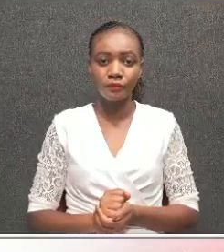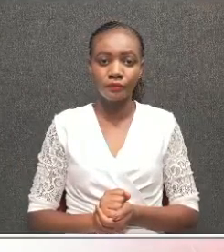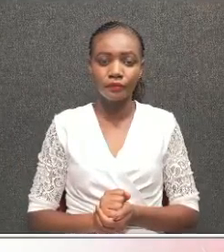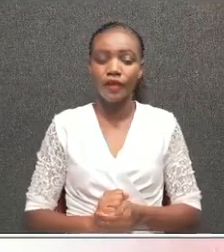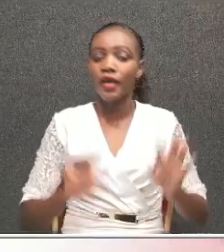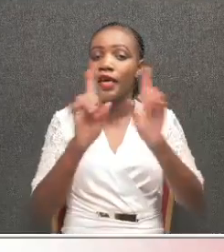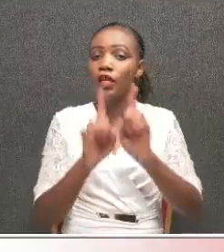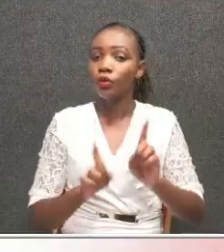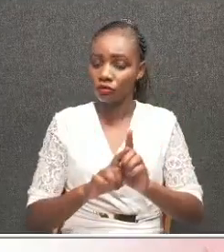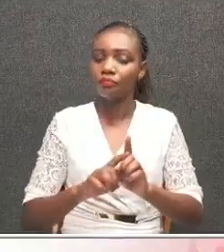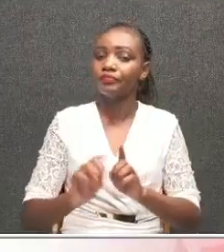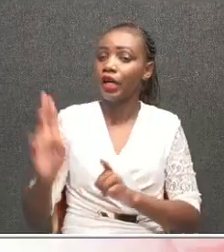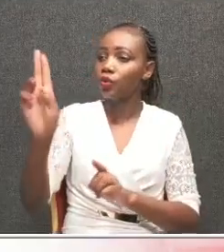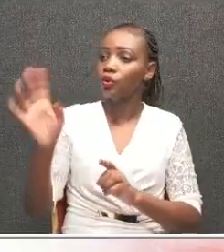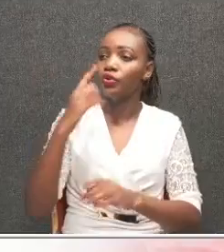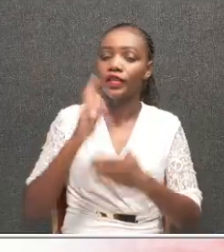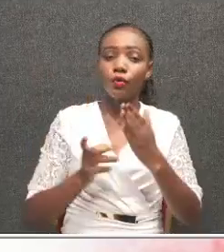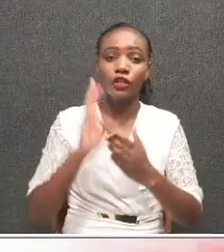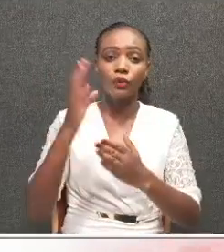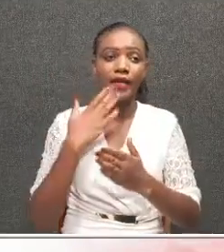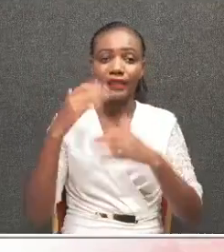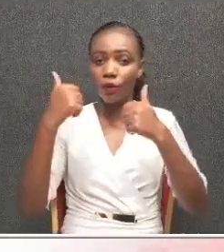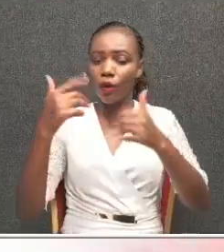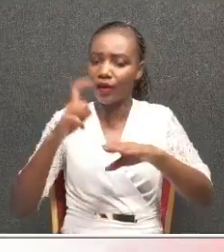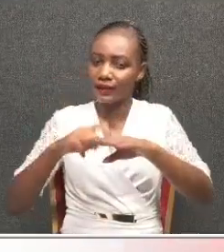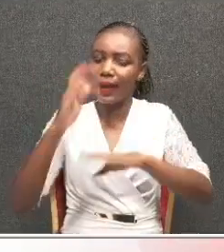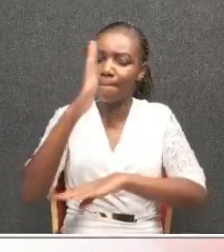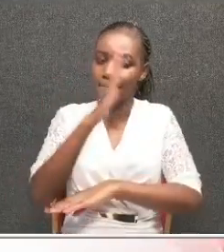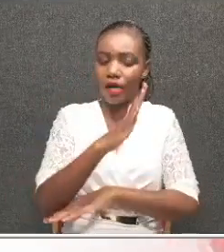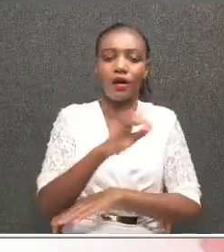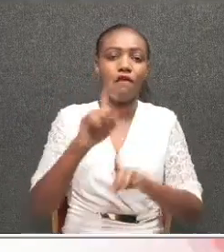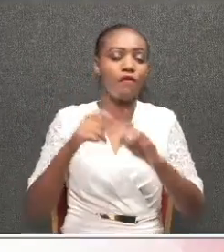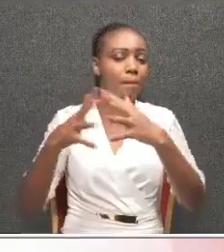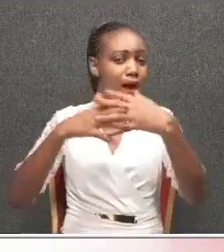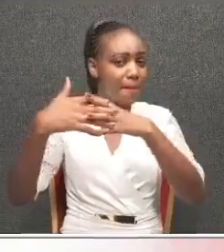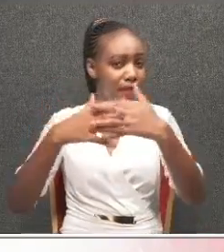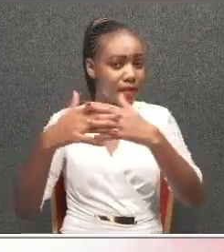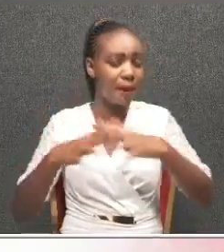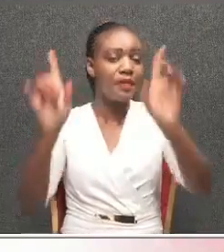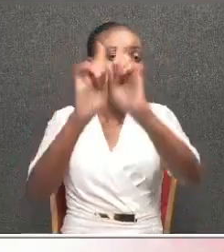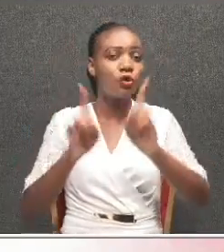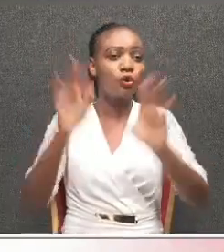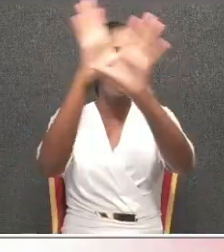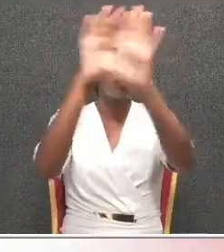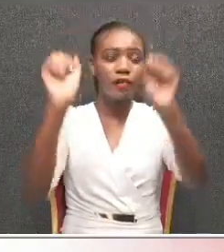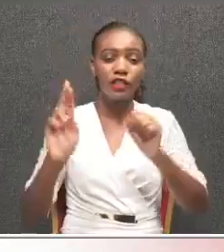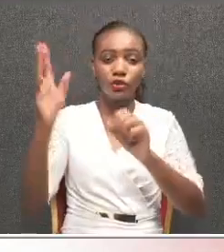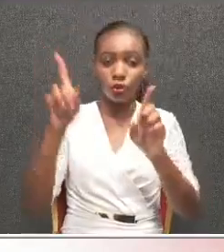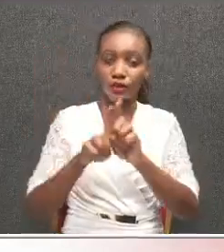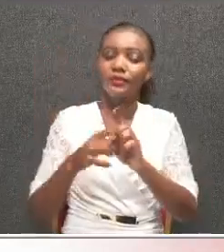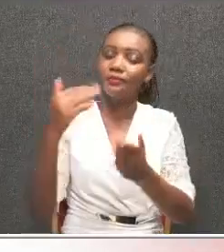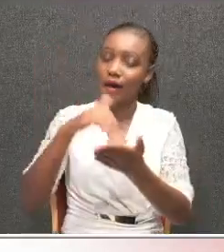While stating that he will respond comprehensively when he returns from his state visit to the Americas, President Kenyatta has, in a thin